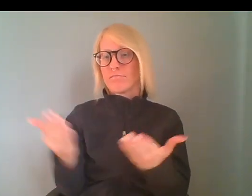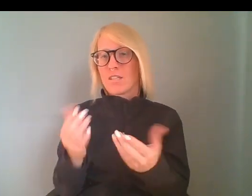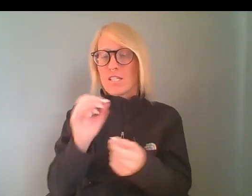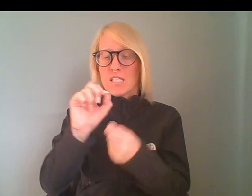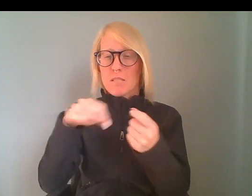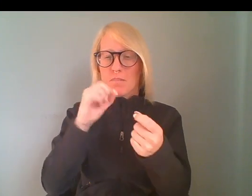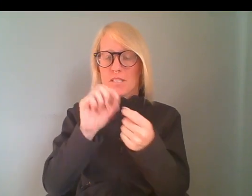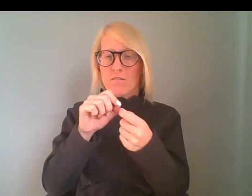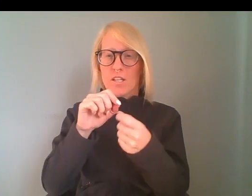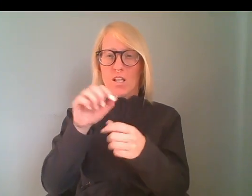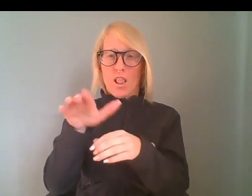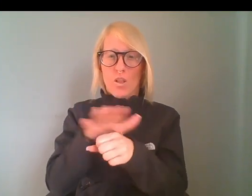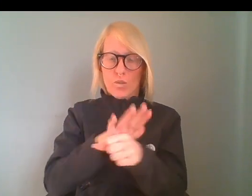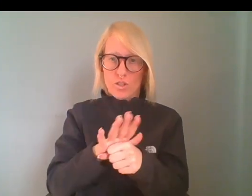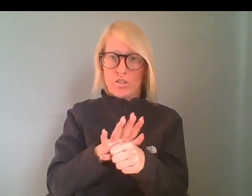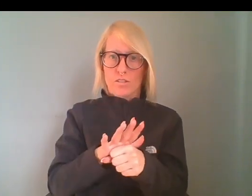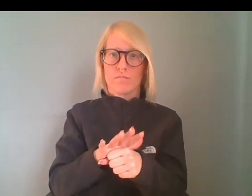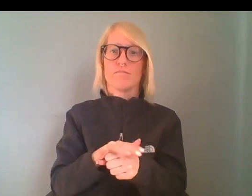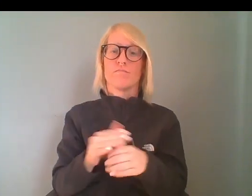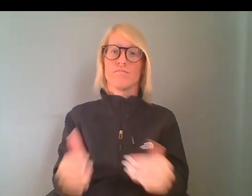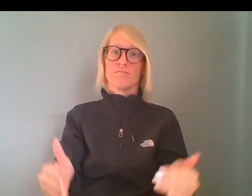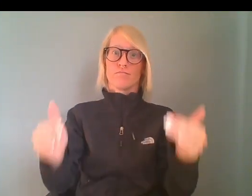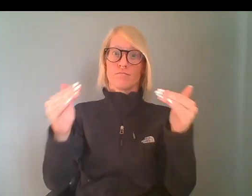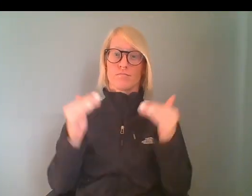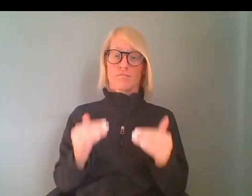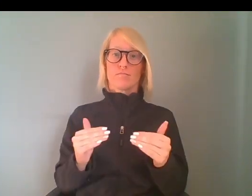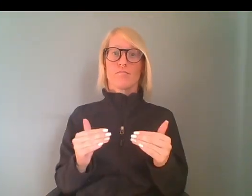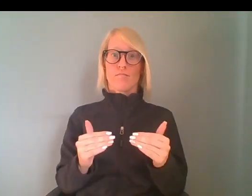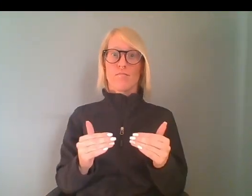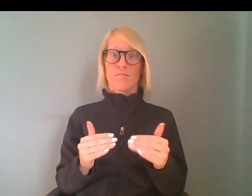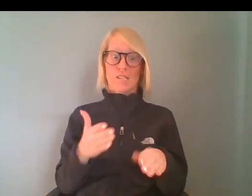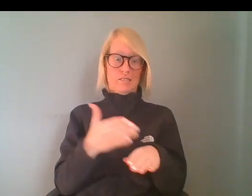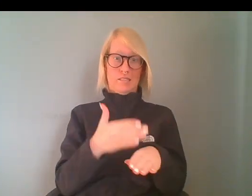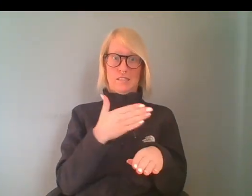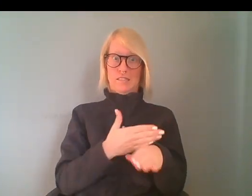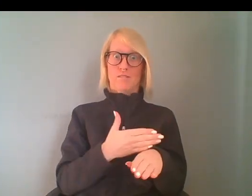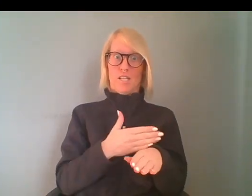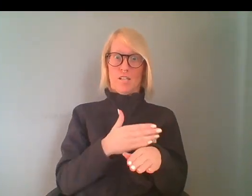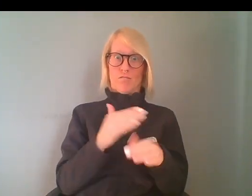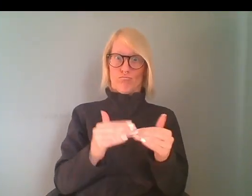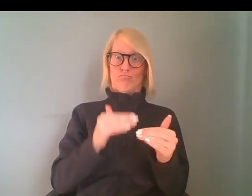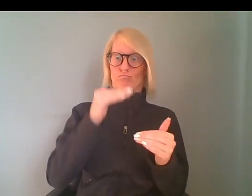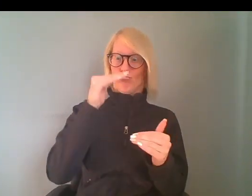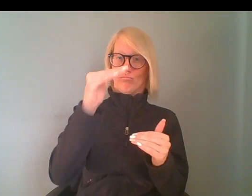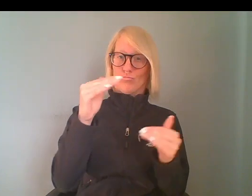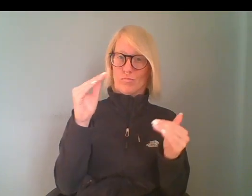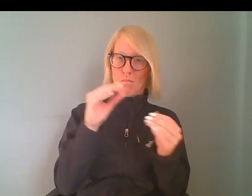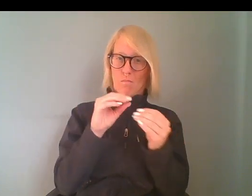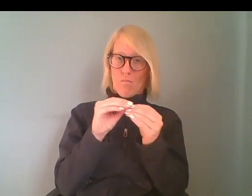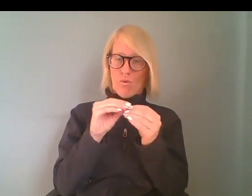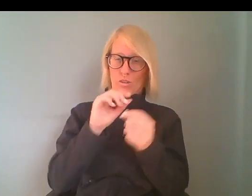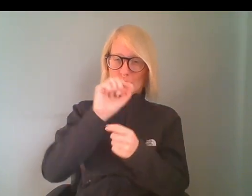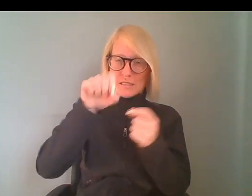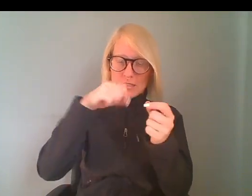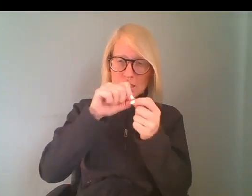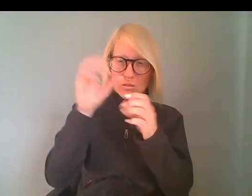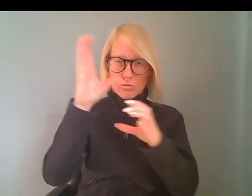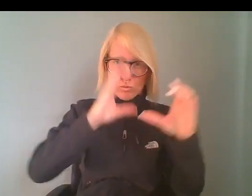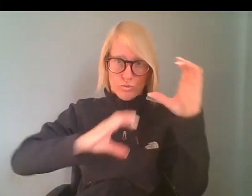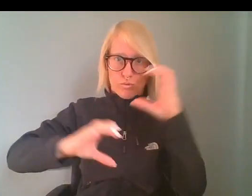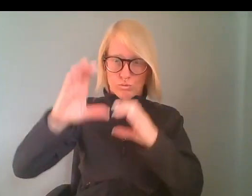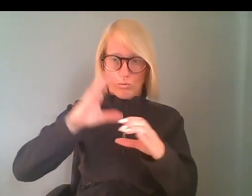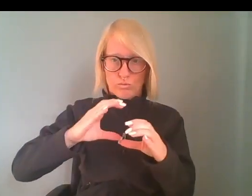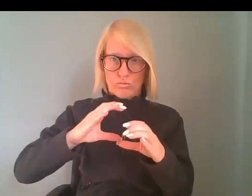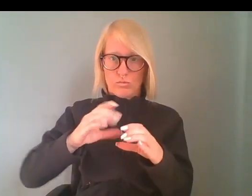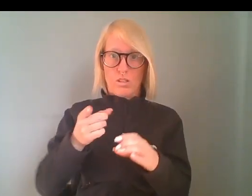Okay, so this is the advanced search screen. All right, so again, you're not ready for an account. You don't need an account to do this. This is just a public website